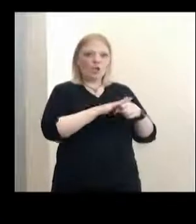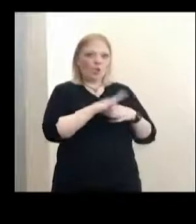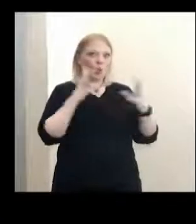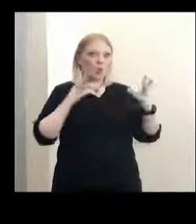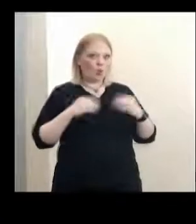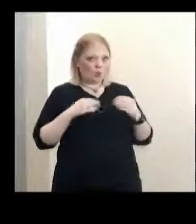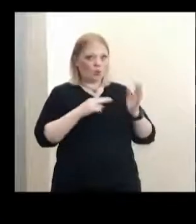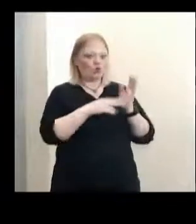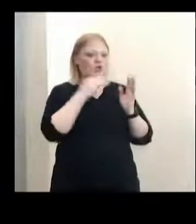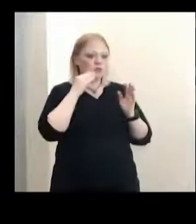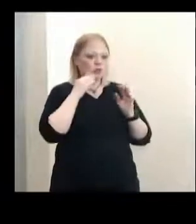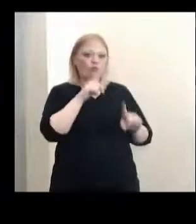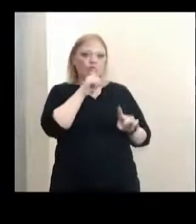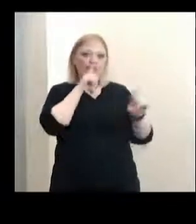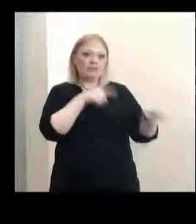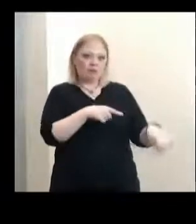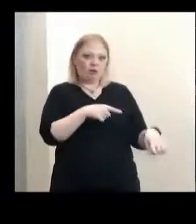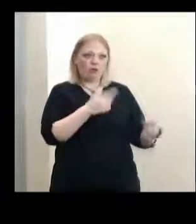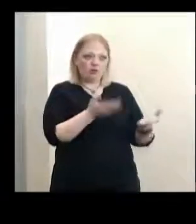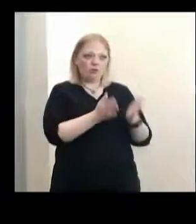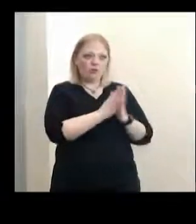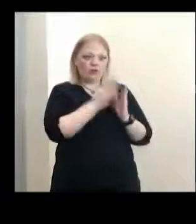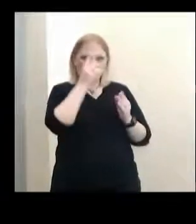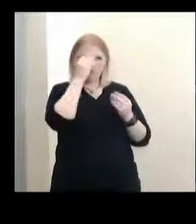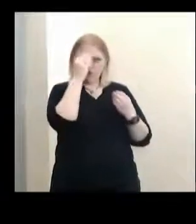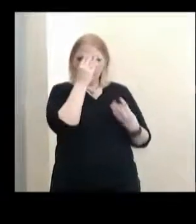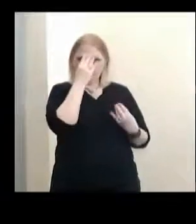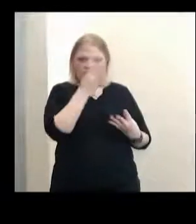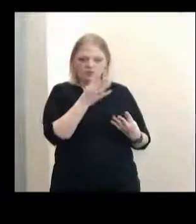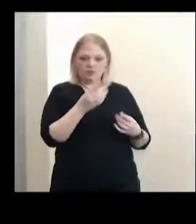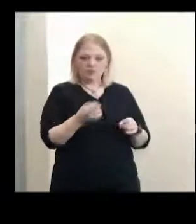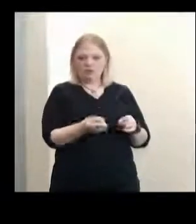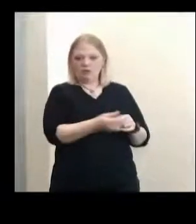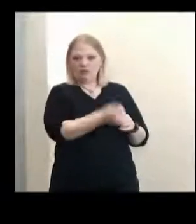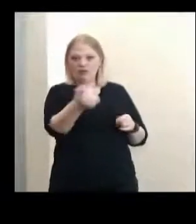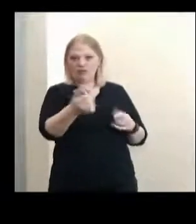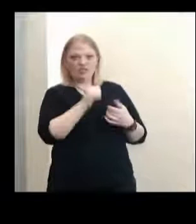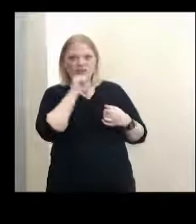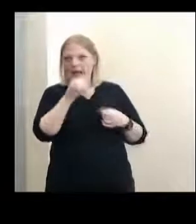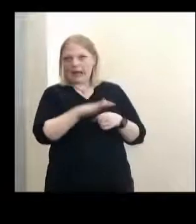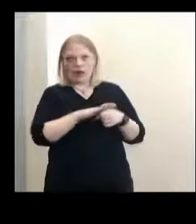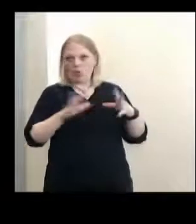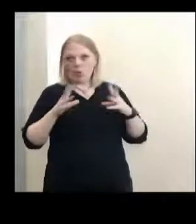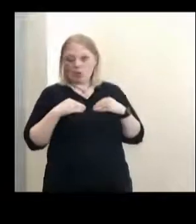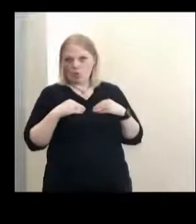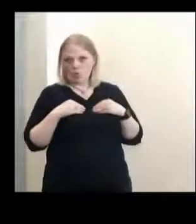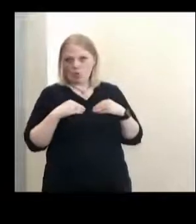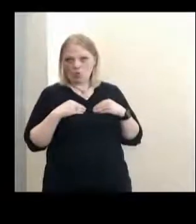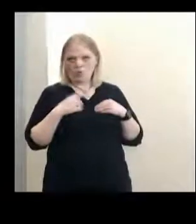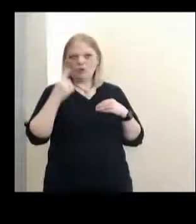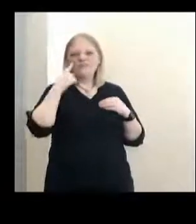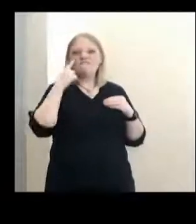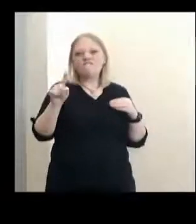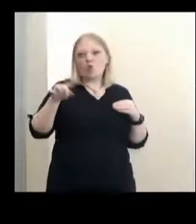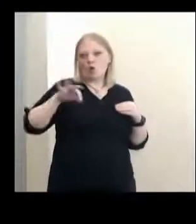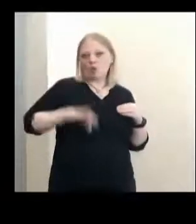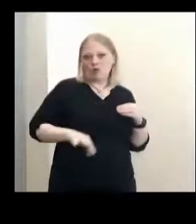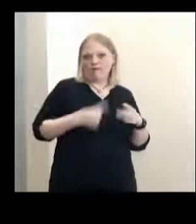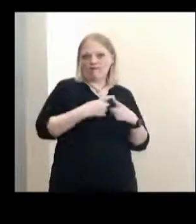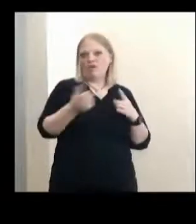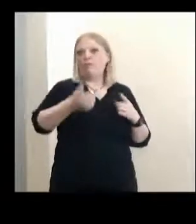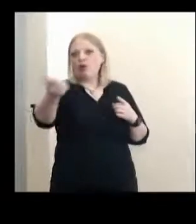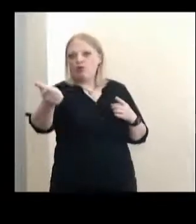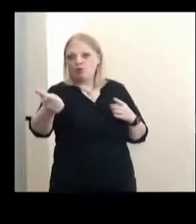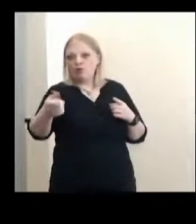respond to our requests for data. We have ones that are not locally owned, for-profit entities from elsewhere that are